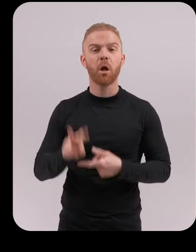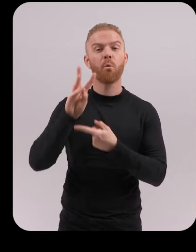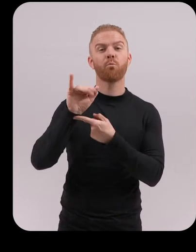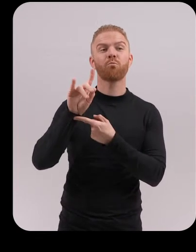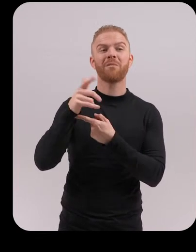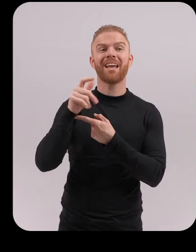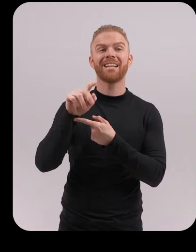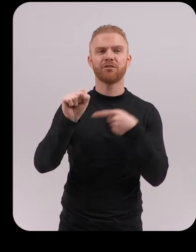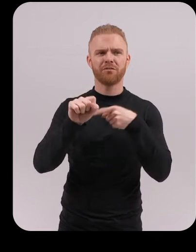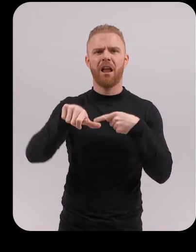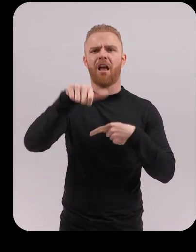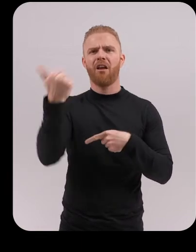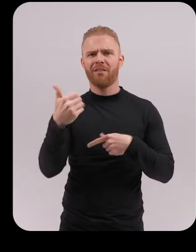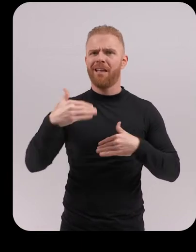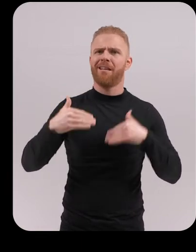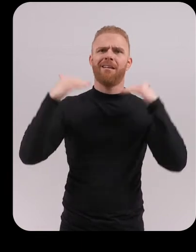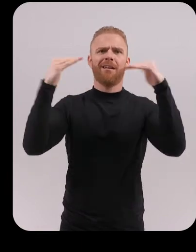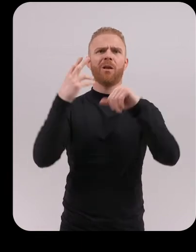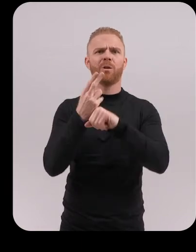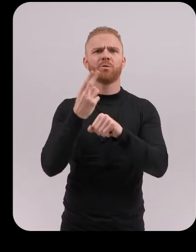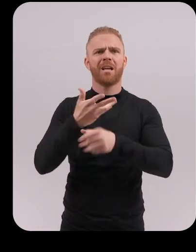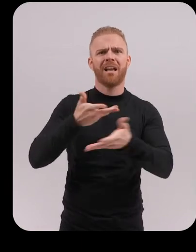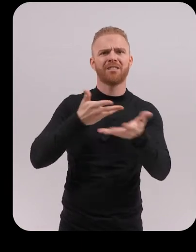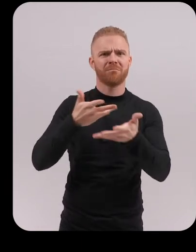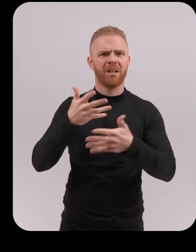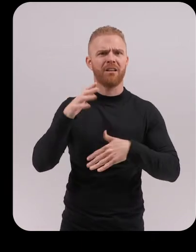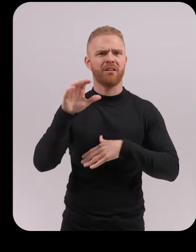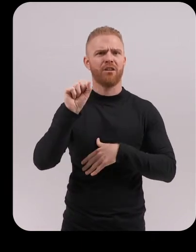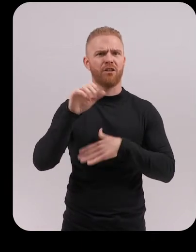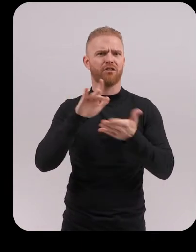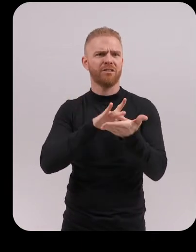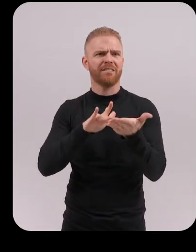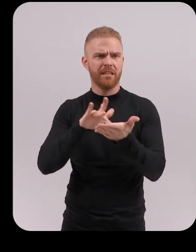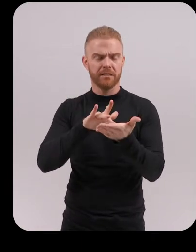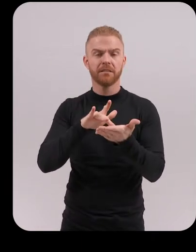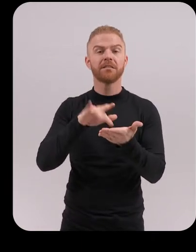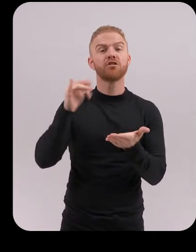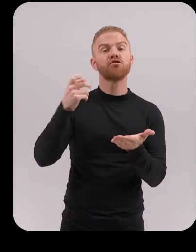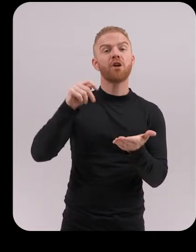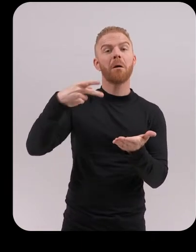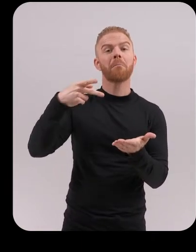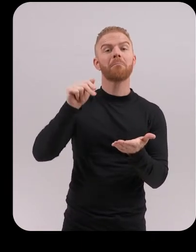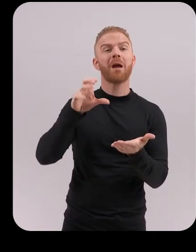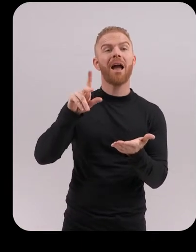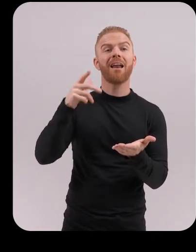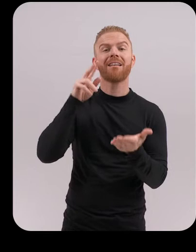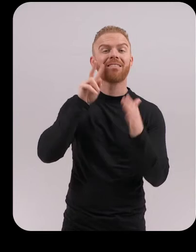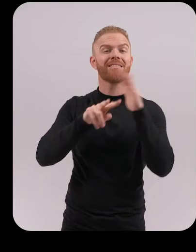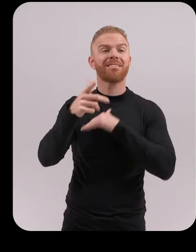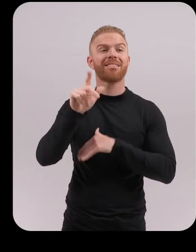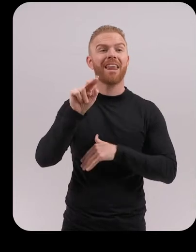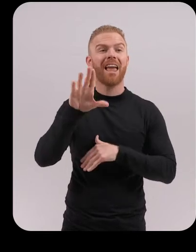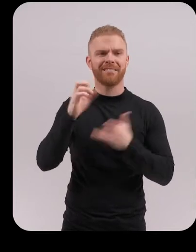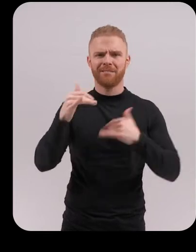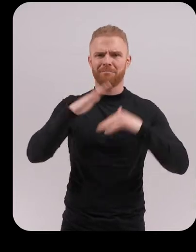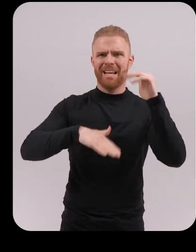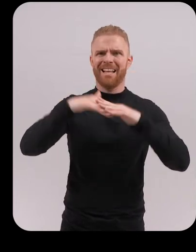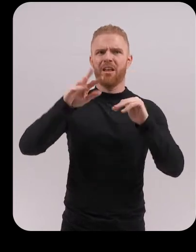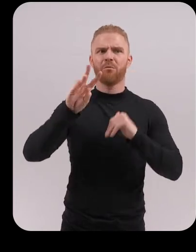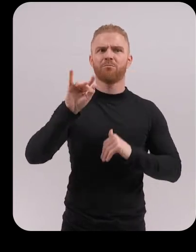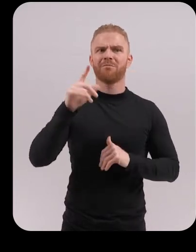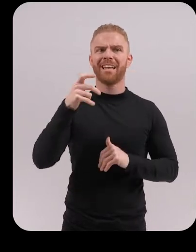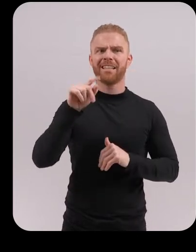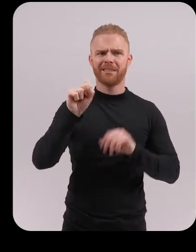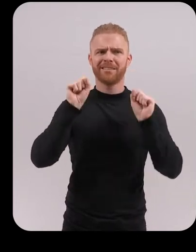Widgets are another high user engagement surface. With Jetpack Glance, you can now build widgets that seamlessly